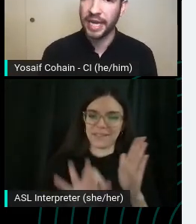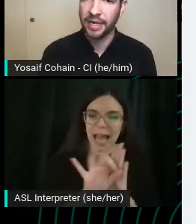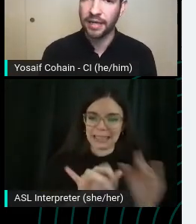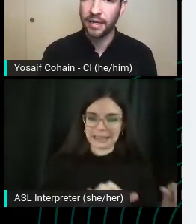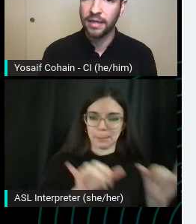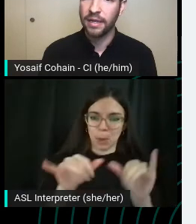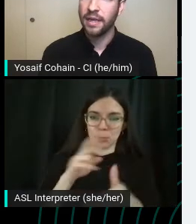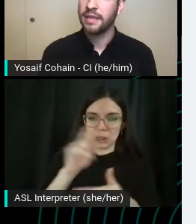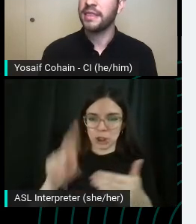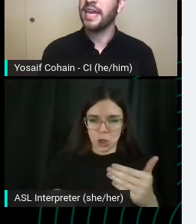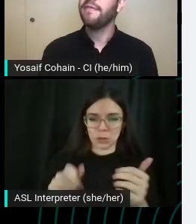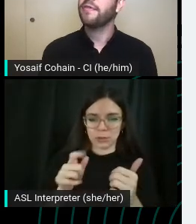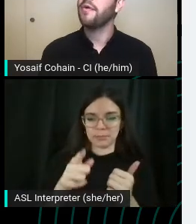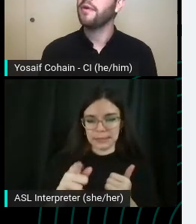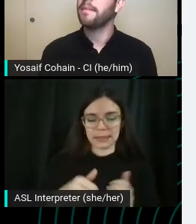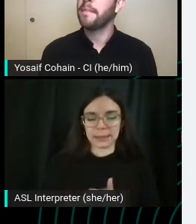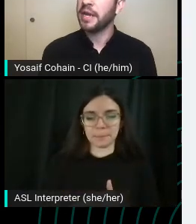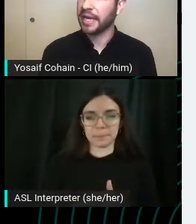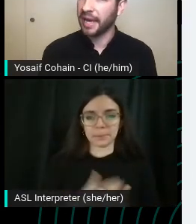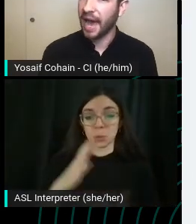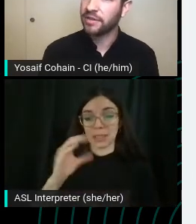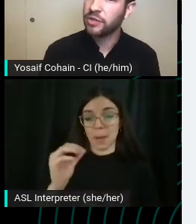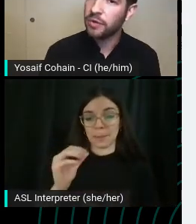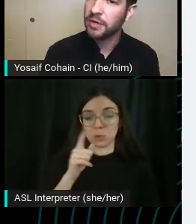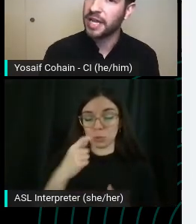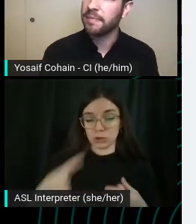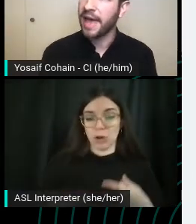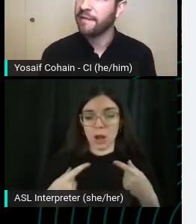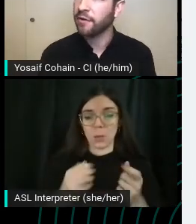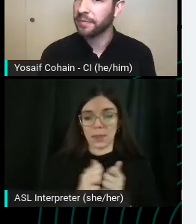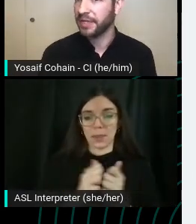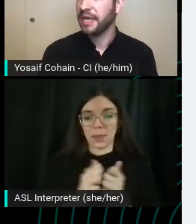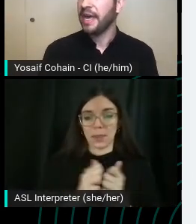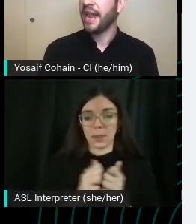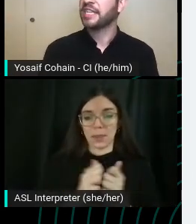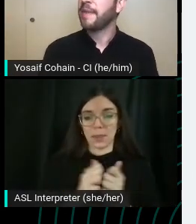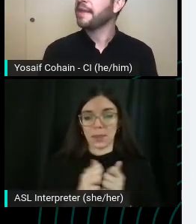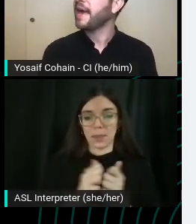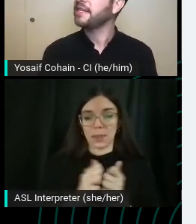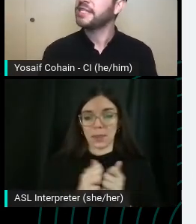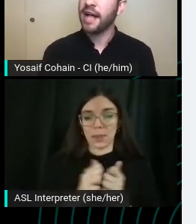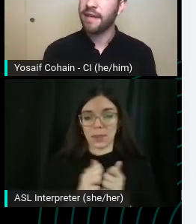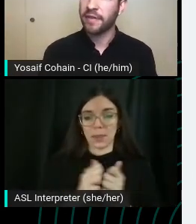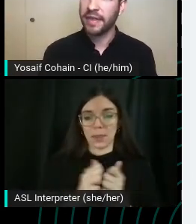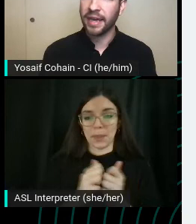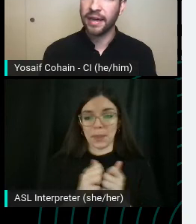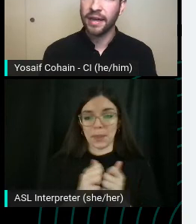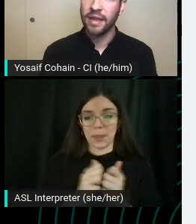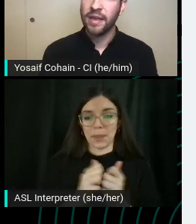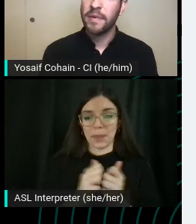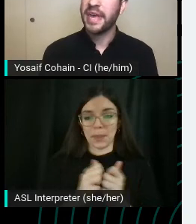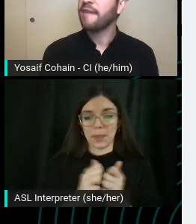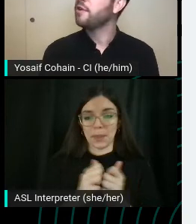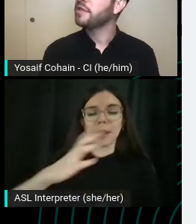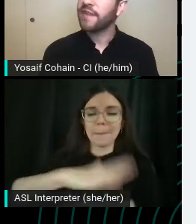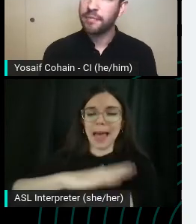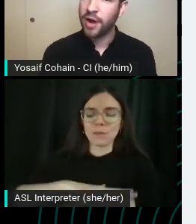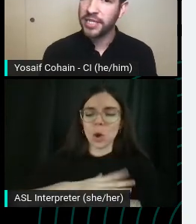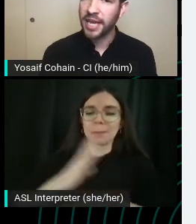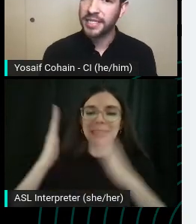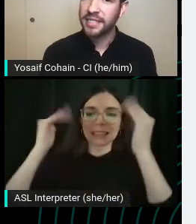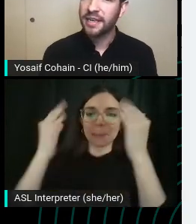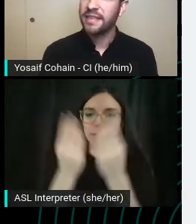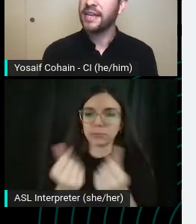struggle with data, that they've thrown money at tools and platforms and expect that to solve everything, but they have no